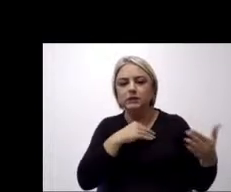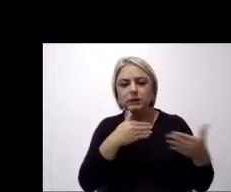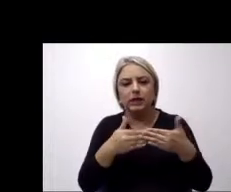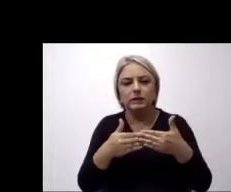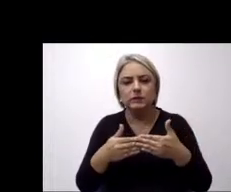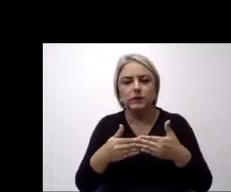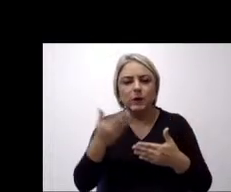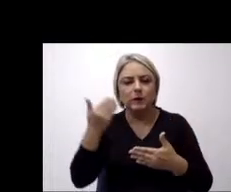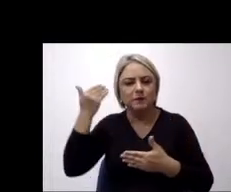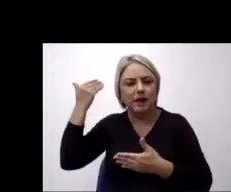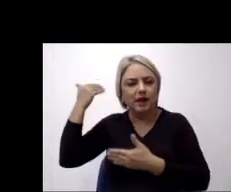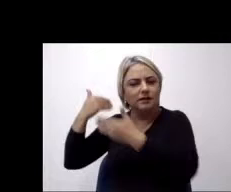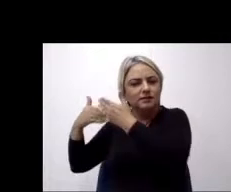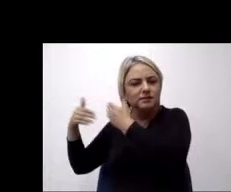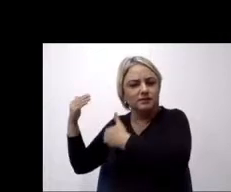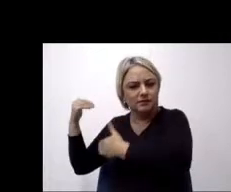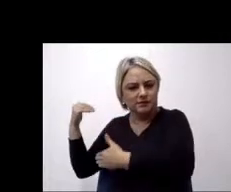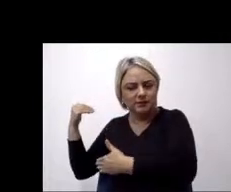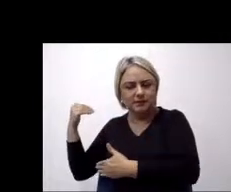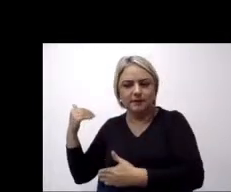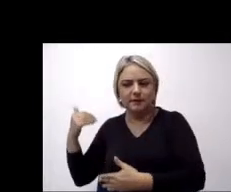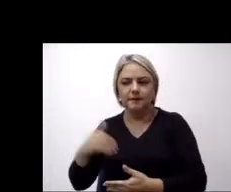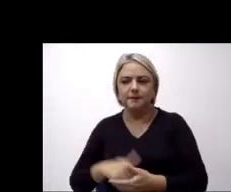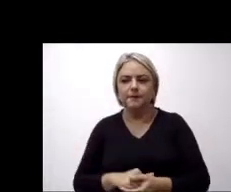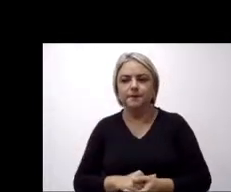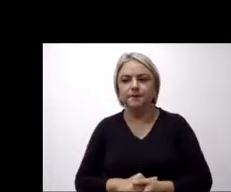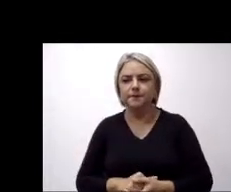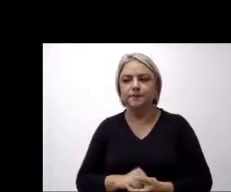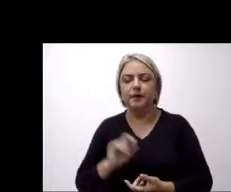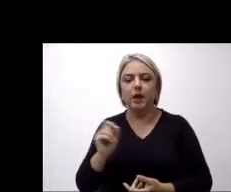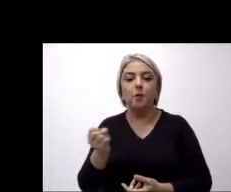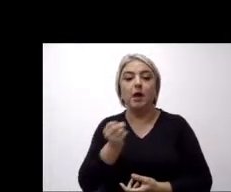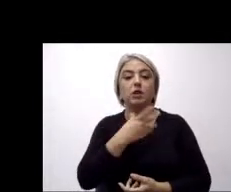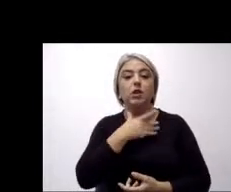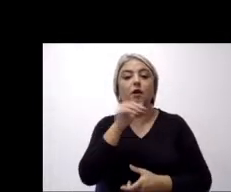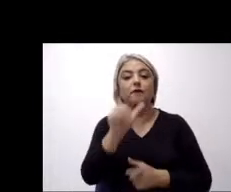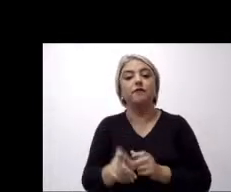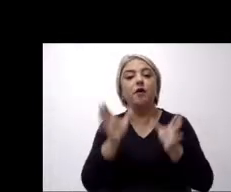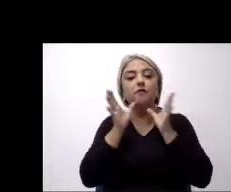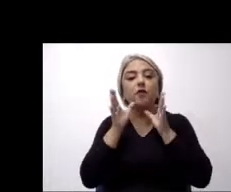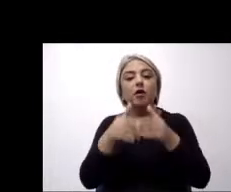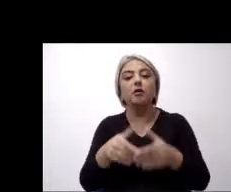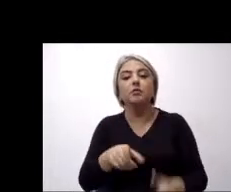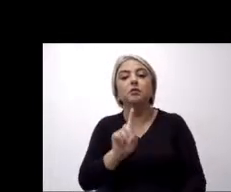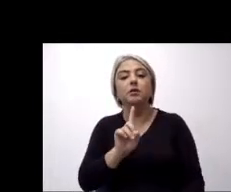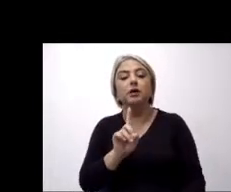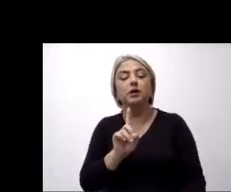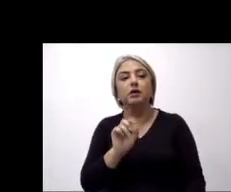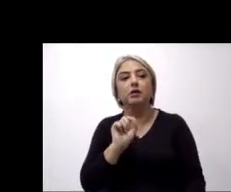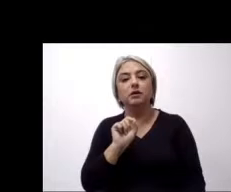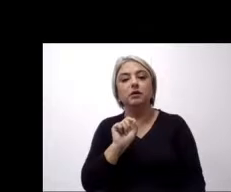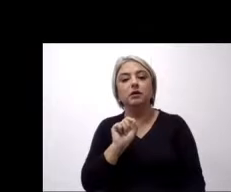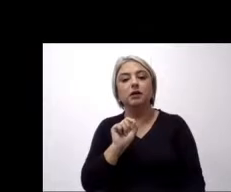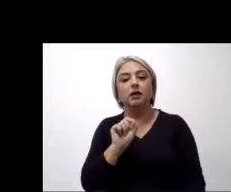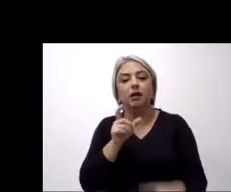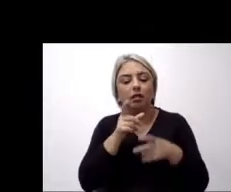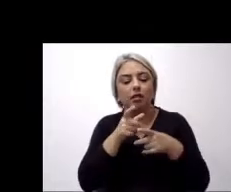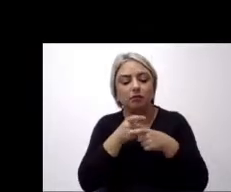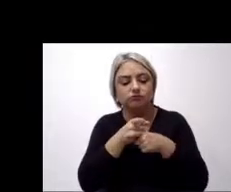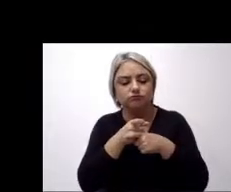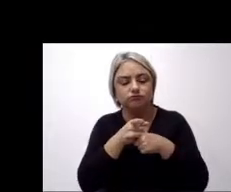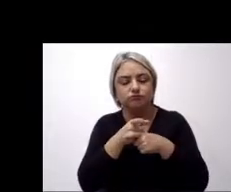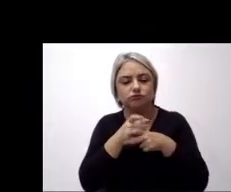Durkheimian tradition, find a new way by focus first more on the micro observation. And it's something